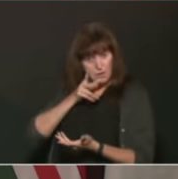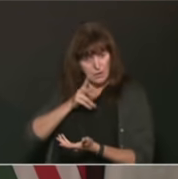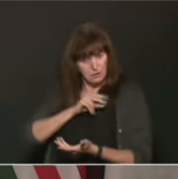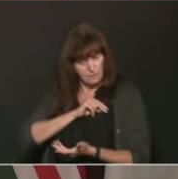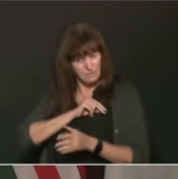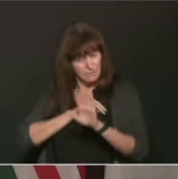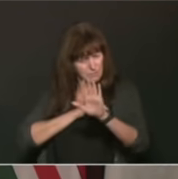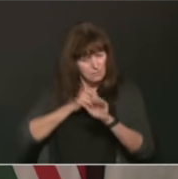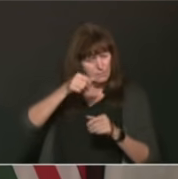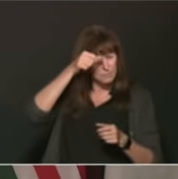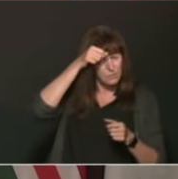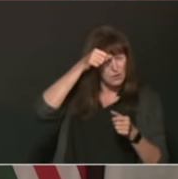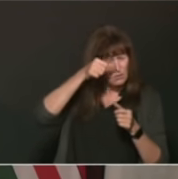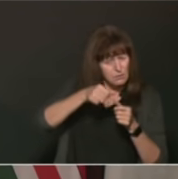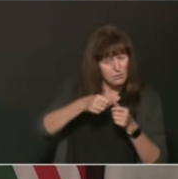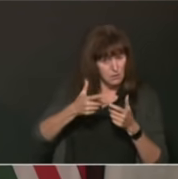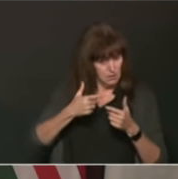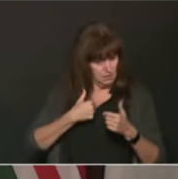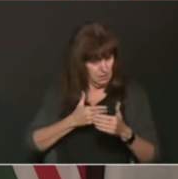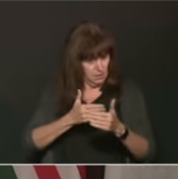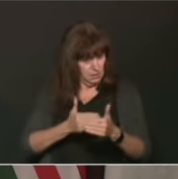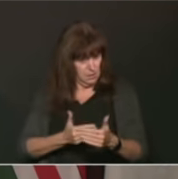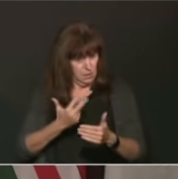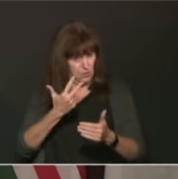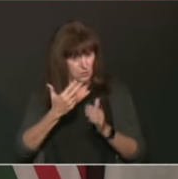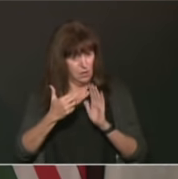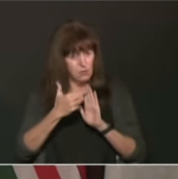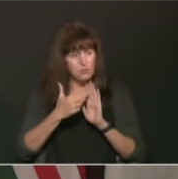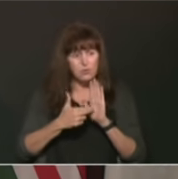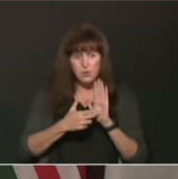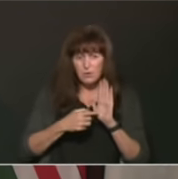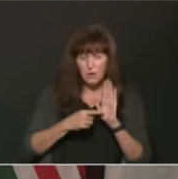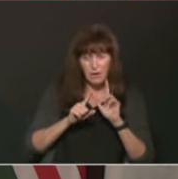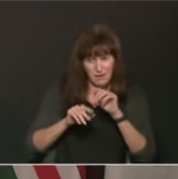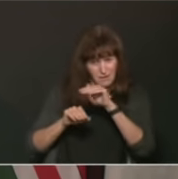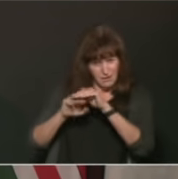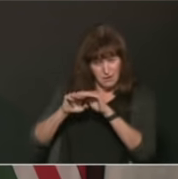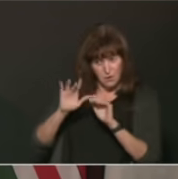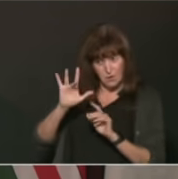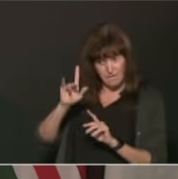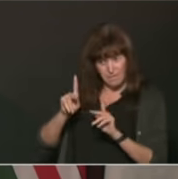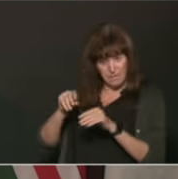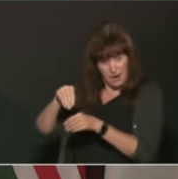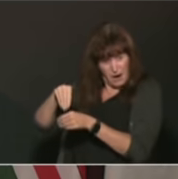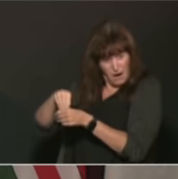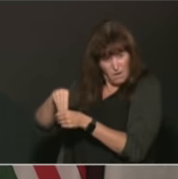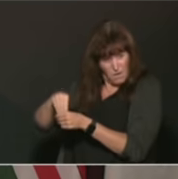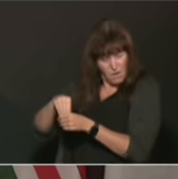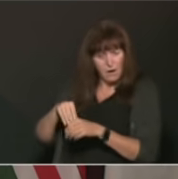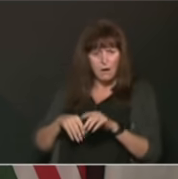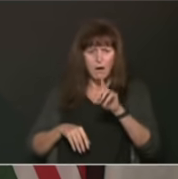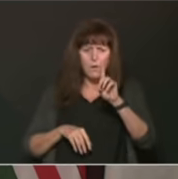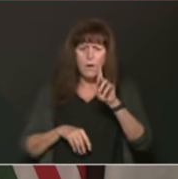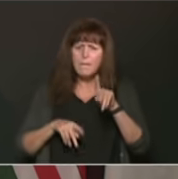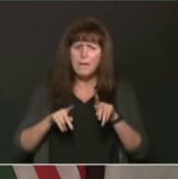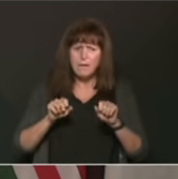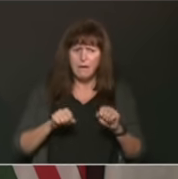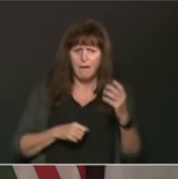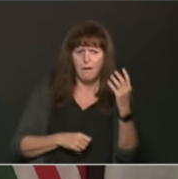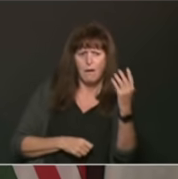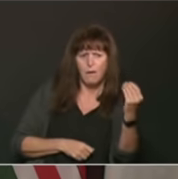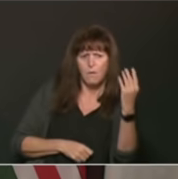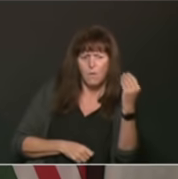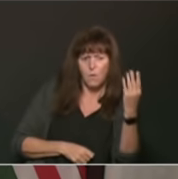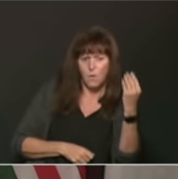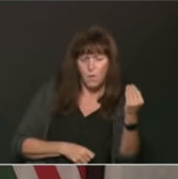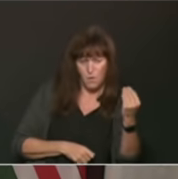the roadmap to reopen, you can have up to 25 people indoors and 100 people outdoors. But the fewer